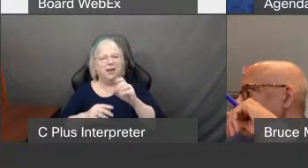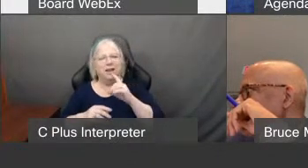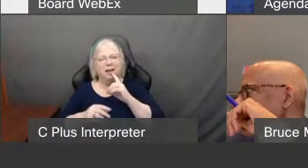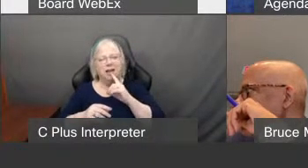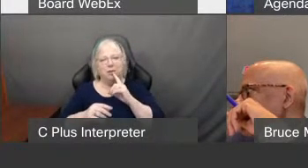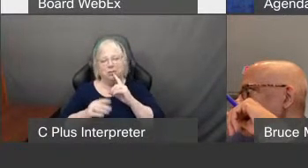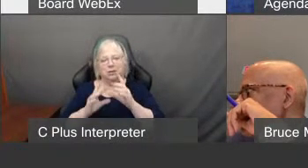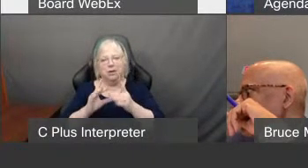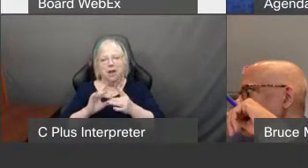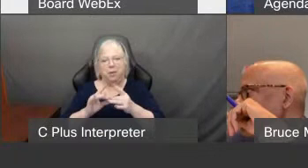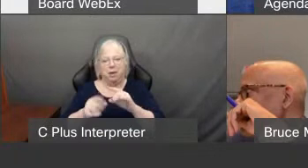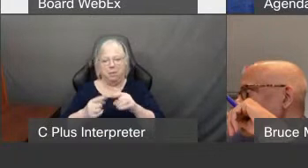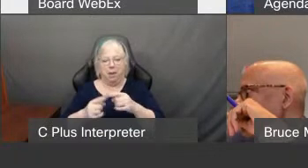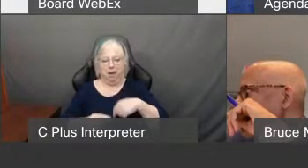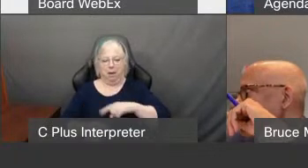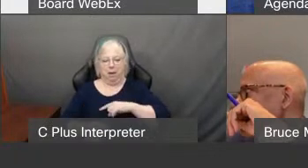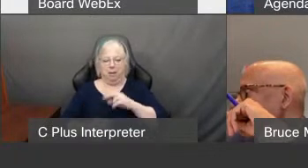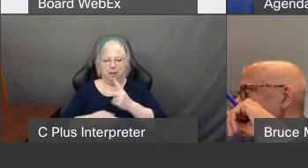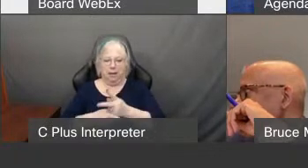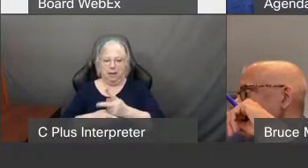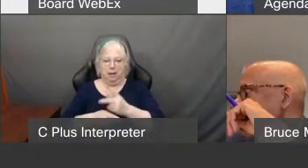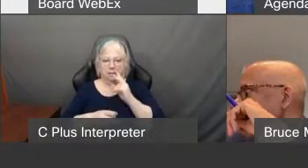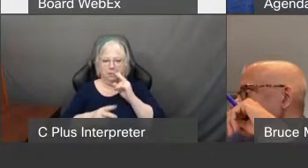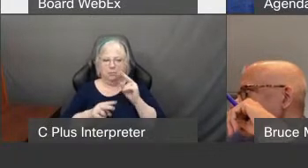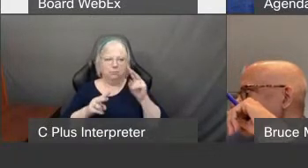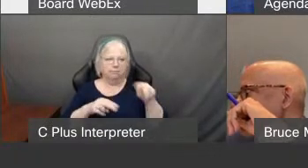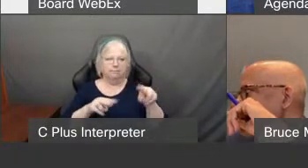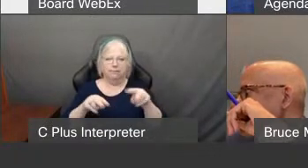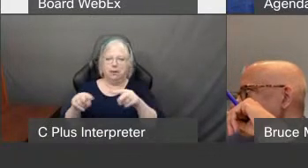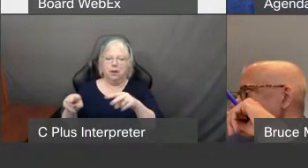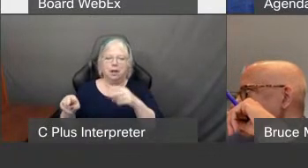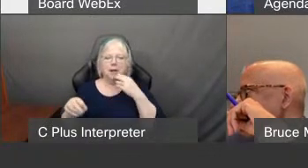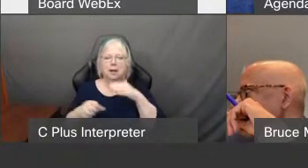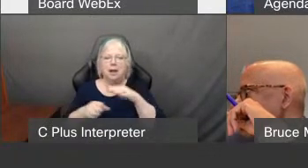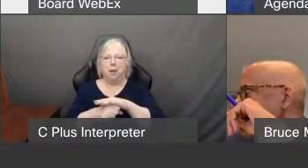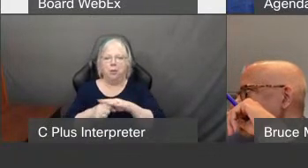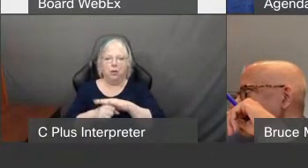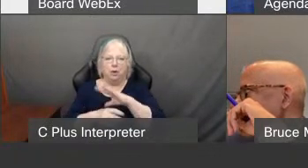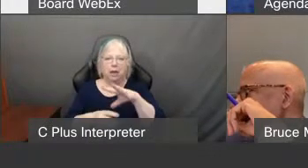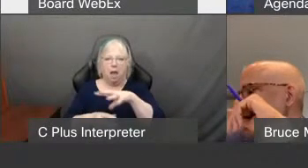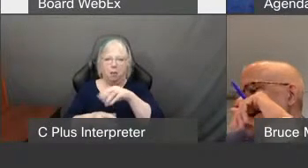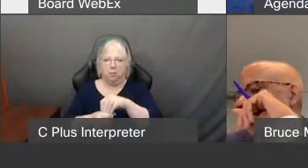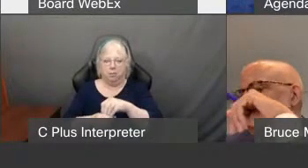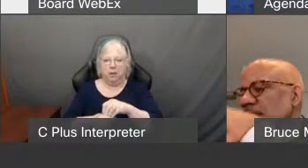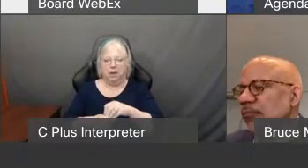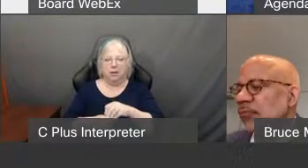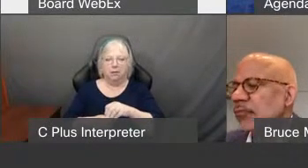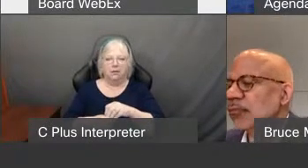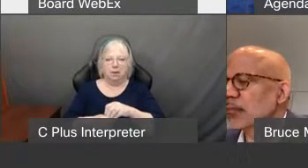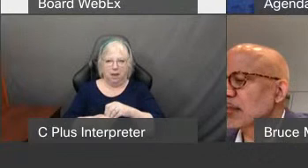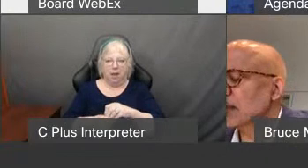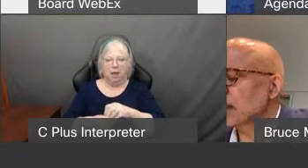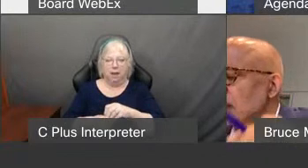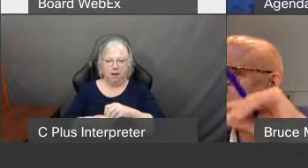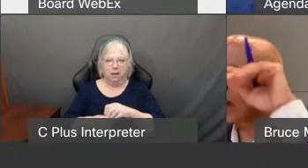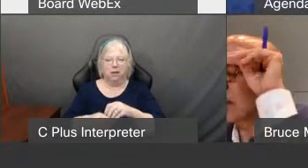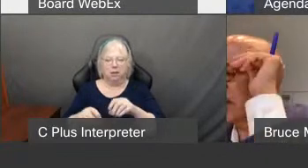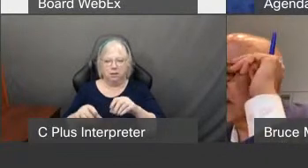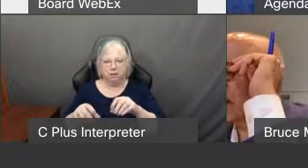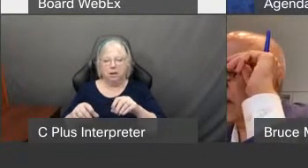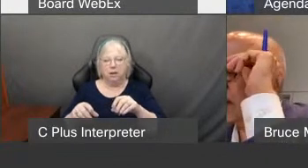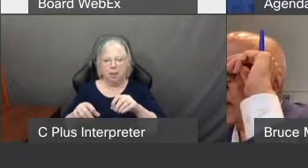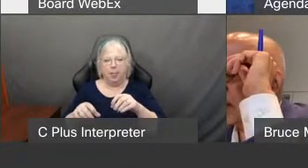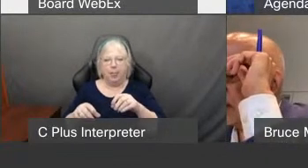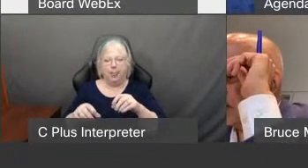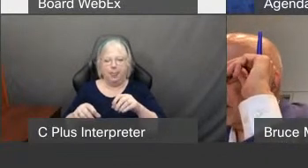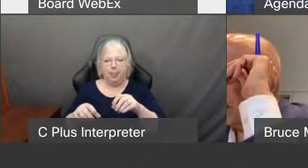us taking care of looking at neighborhoods comprehensively, as one of my colleagues made reference to. And I